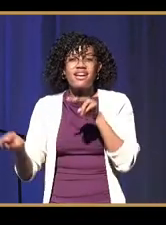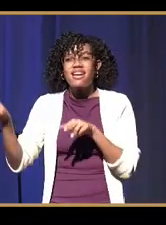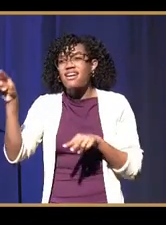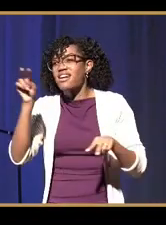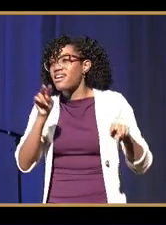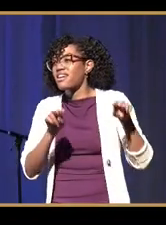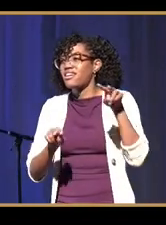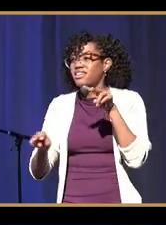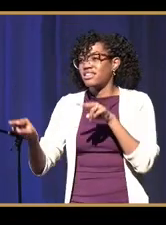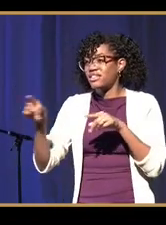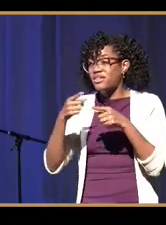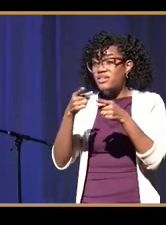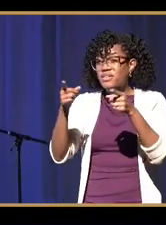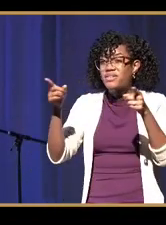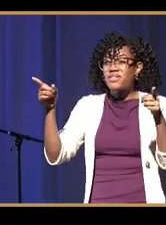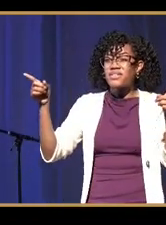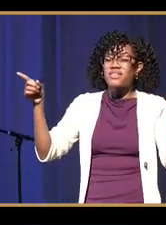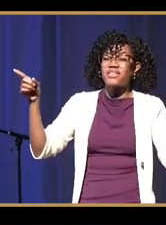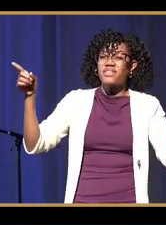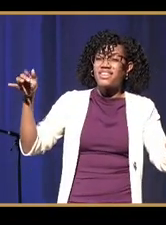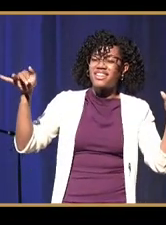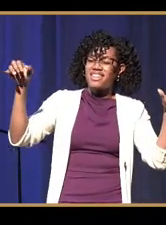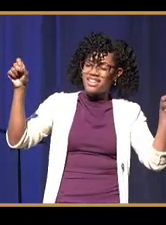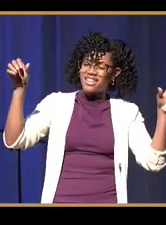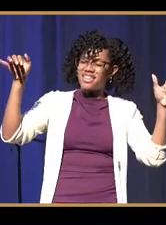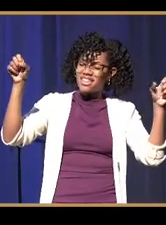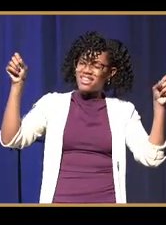watching over you.